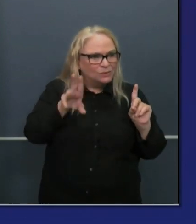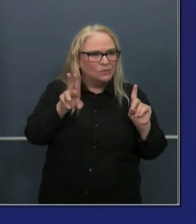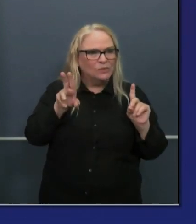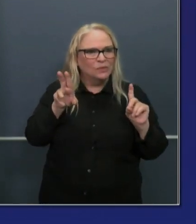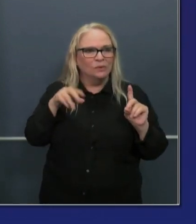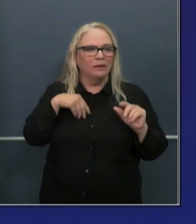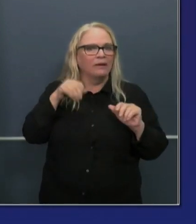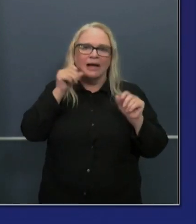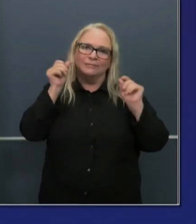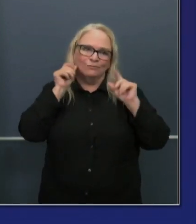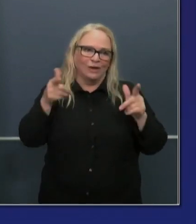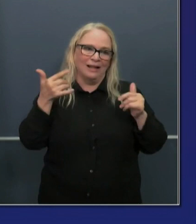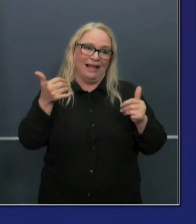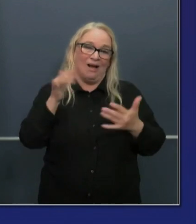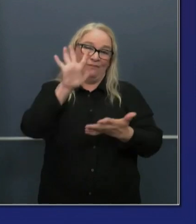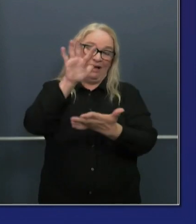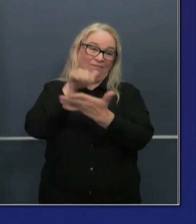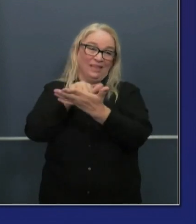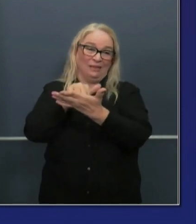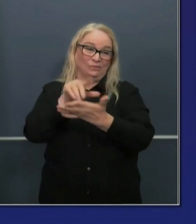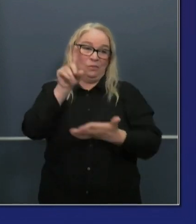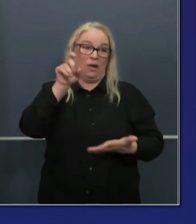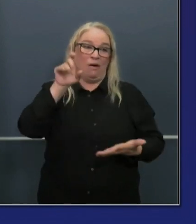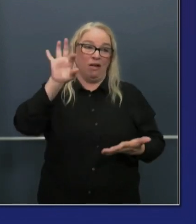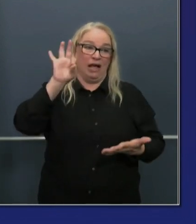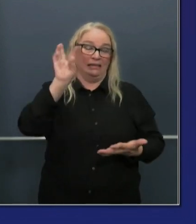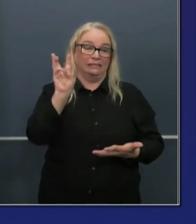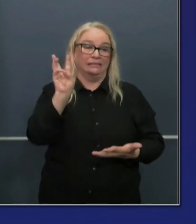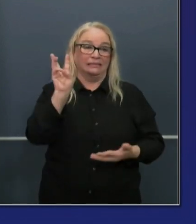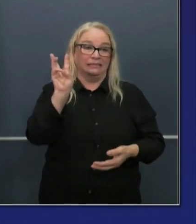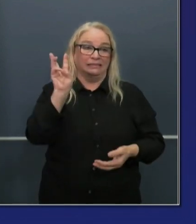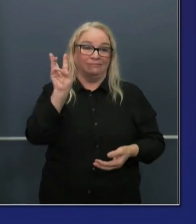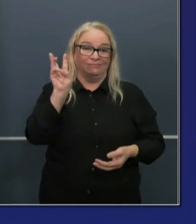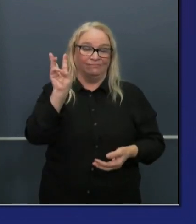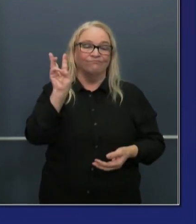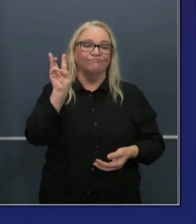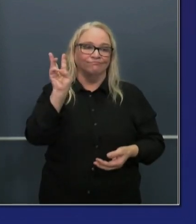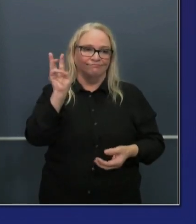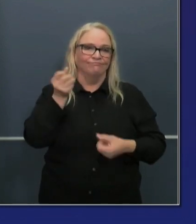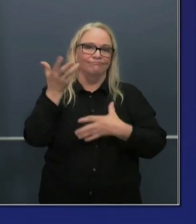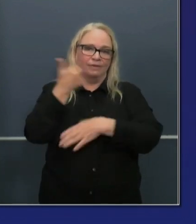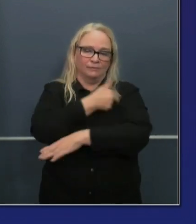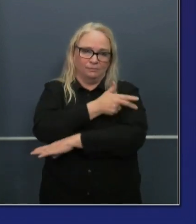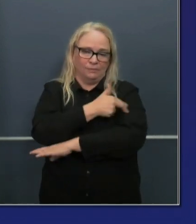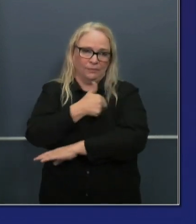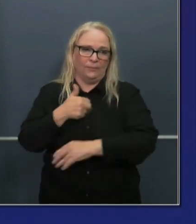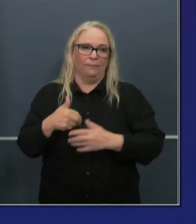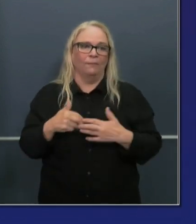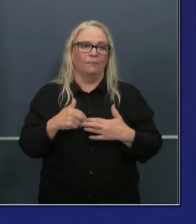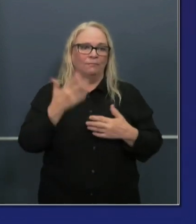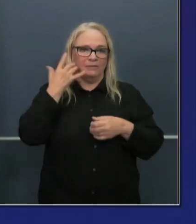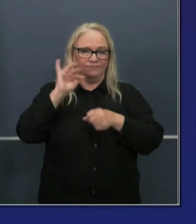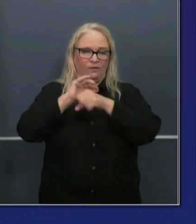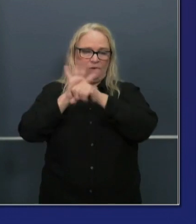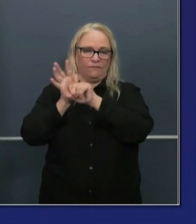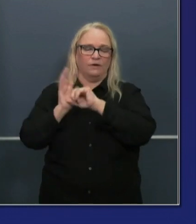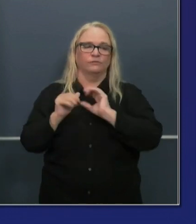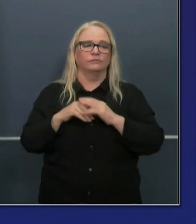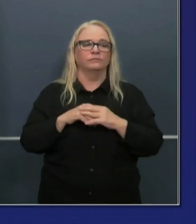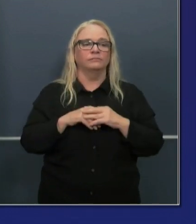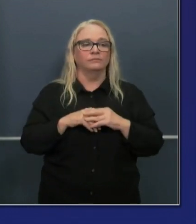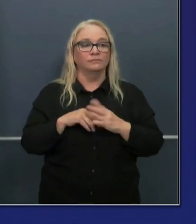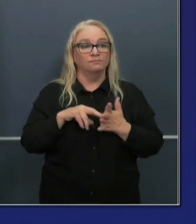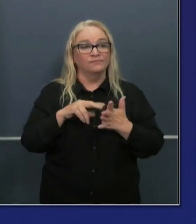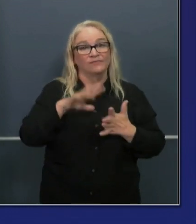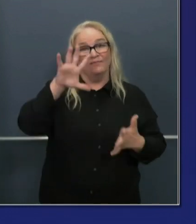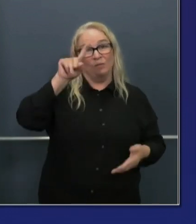to 5,196 individuals that were hospitalized for COVID-19. That represents a 51%